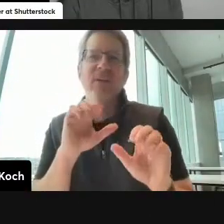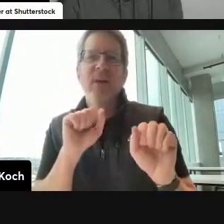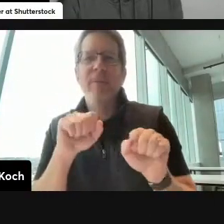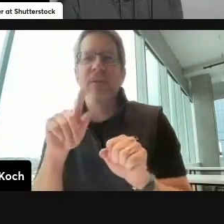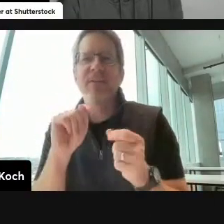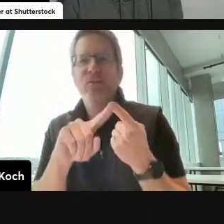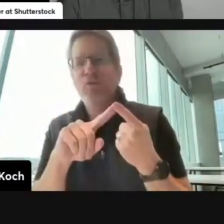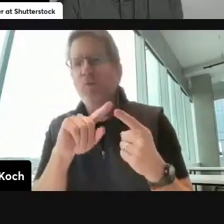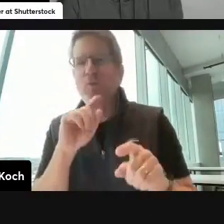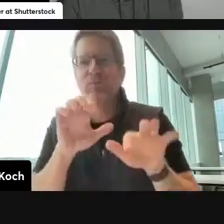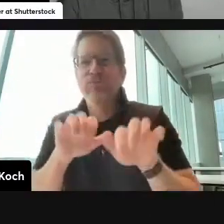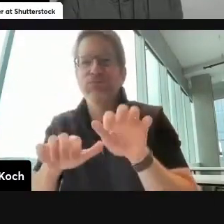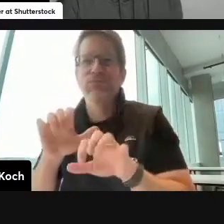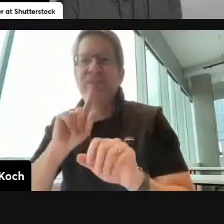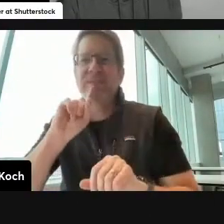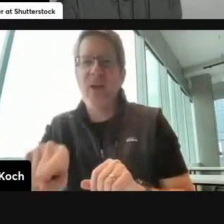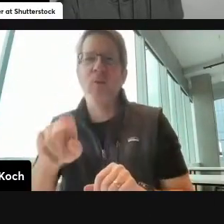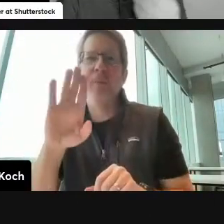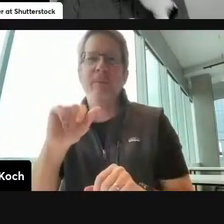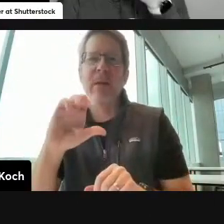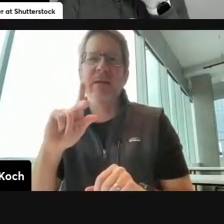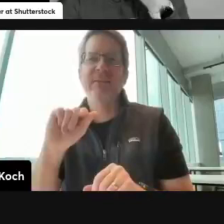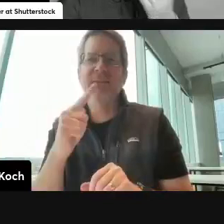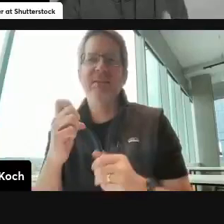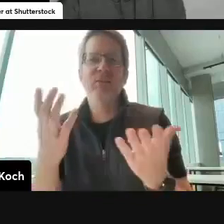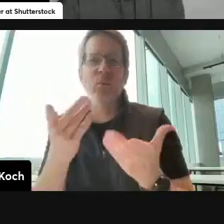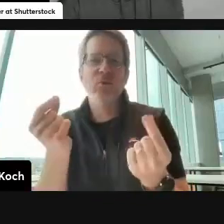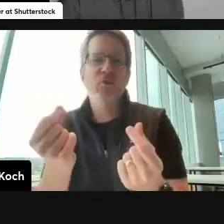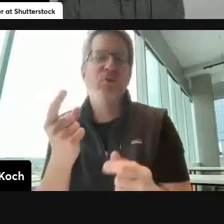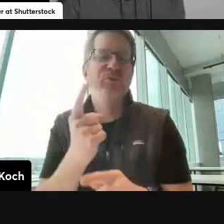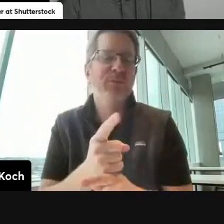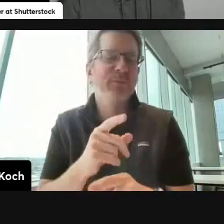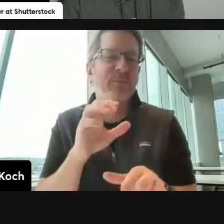Okay. Yeah, definitely there with a